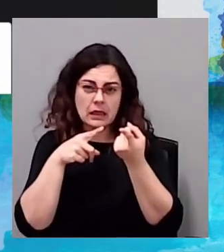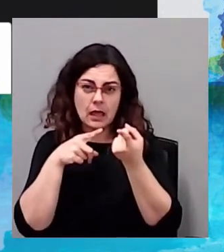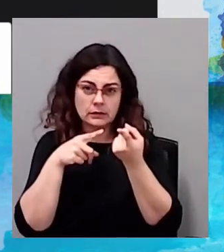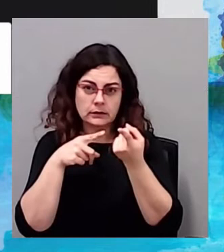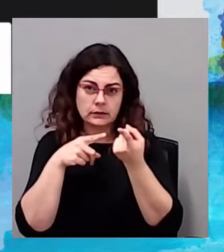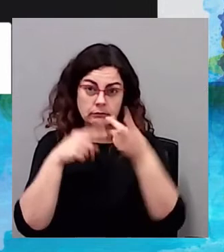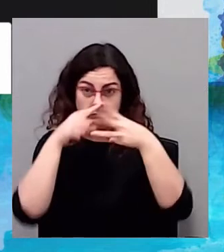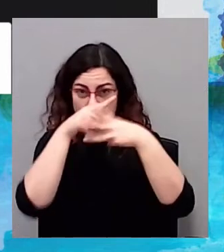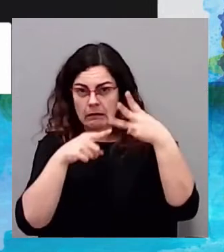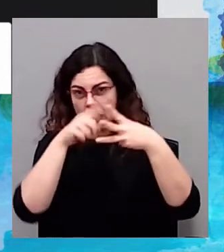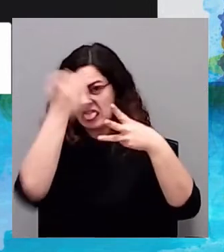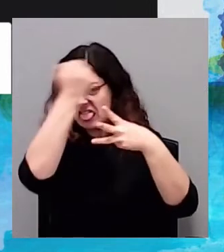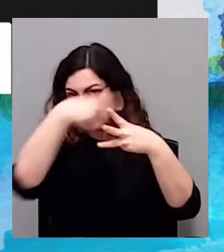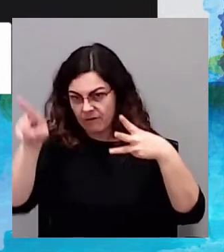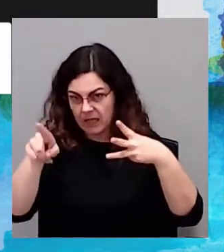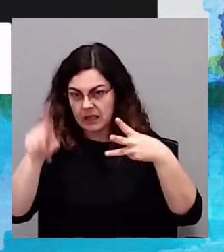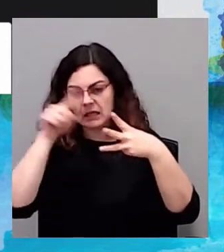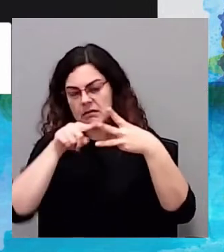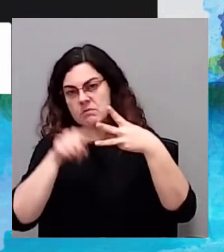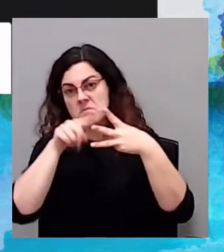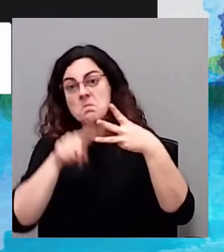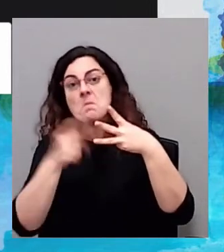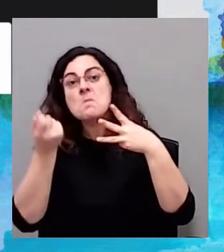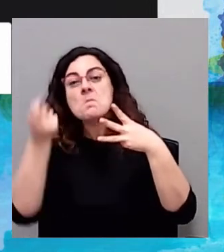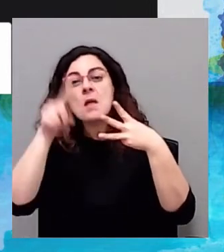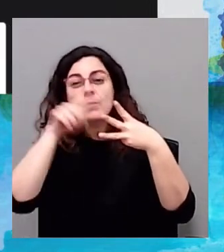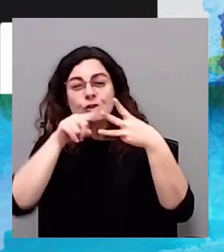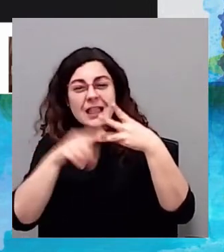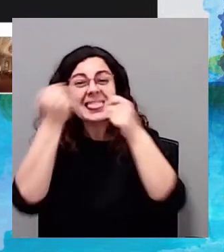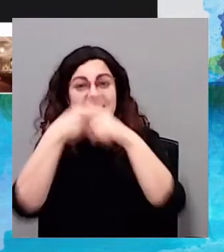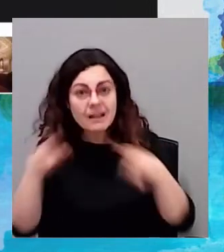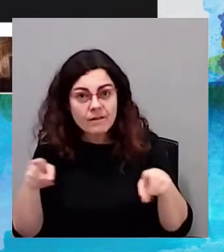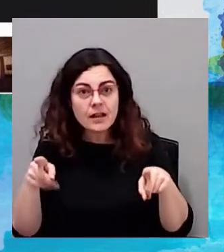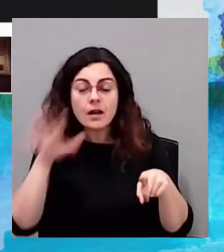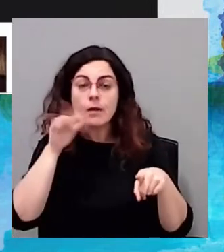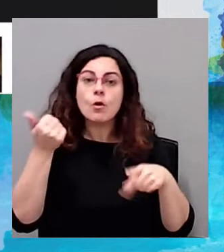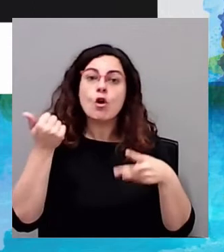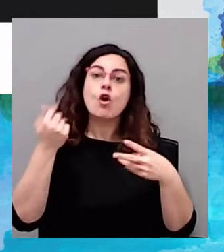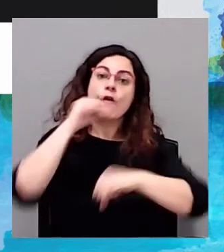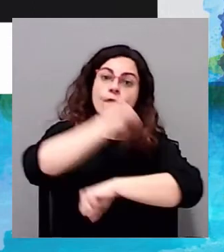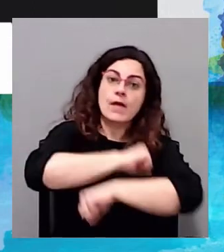similar compared to the first one, but the lighting is different. This